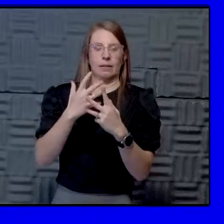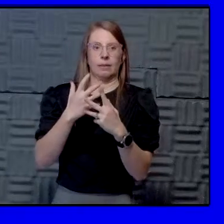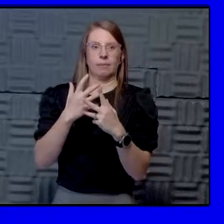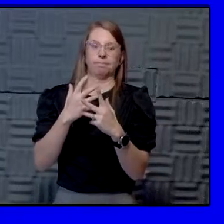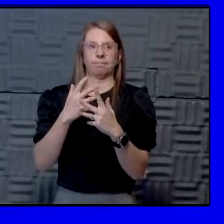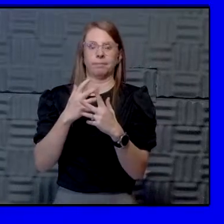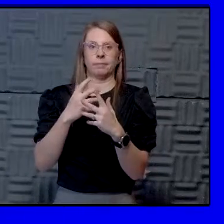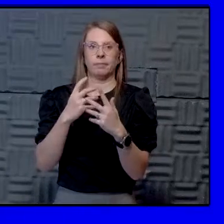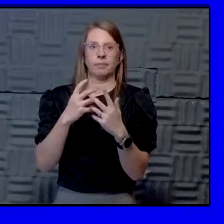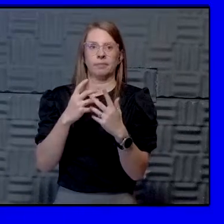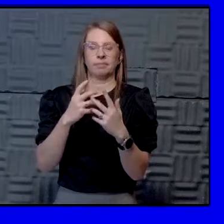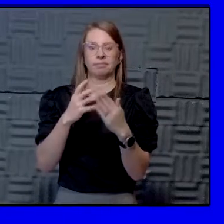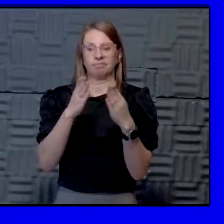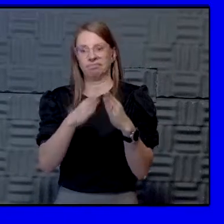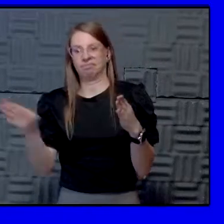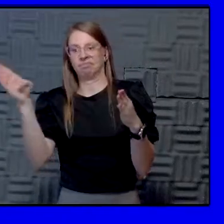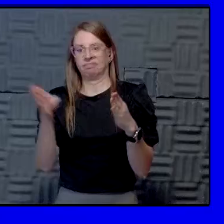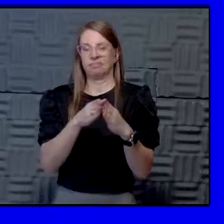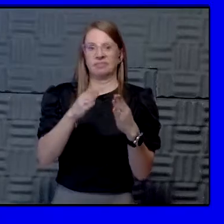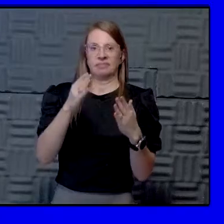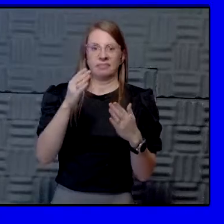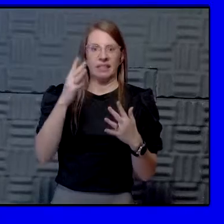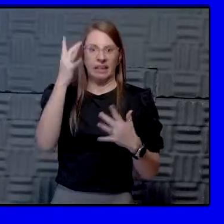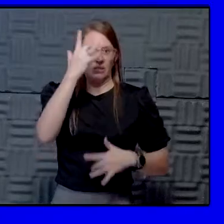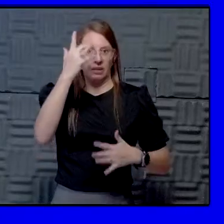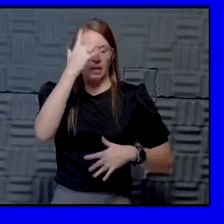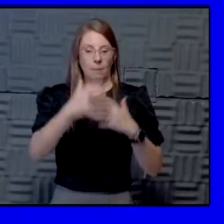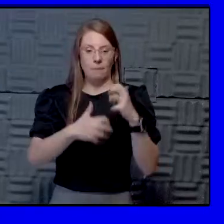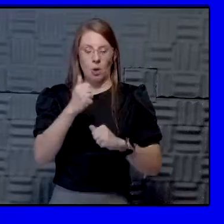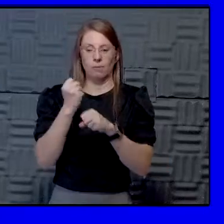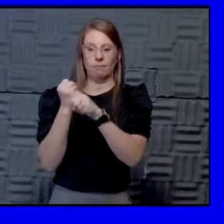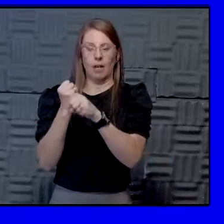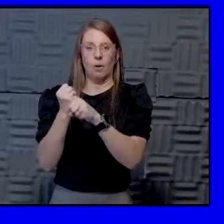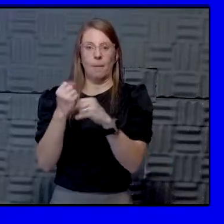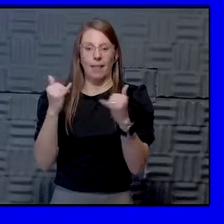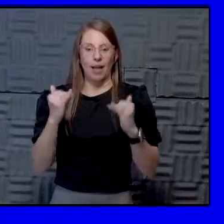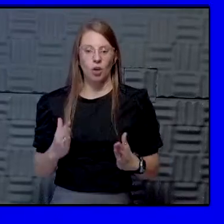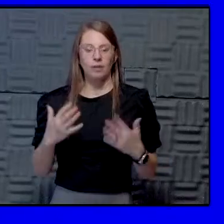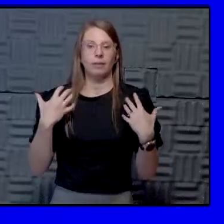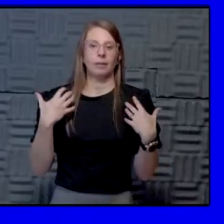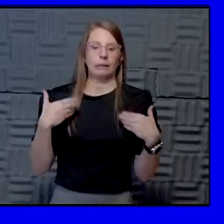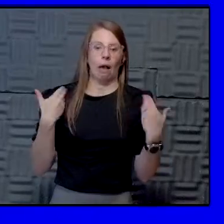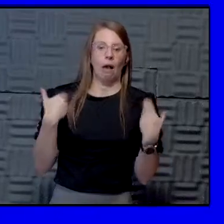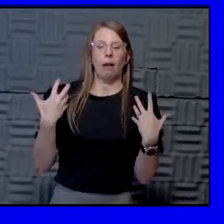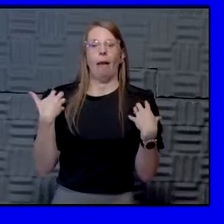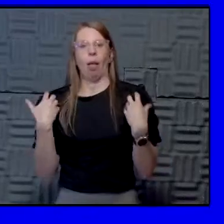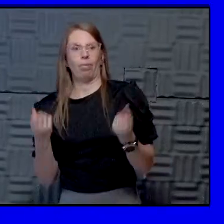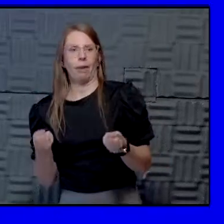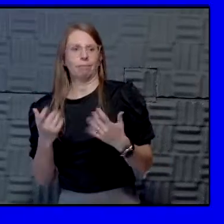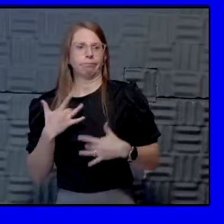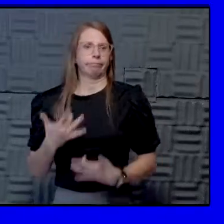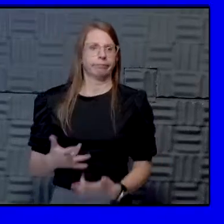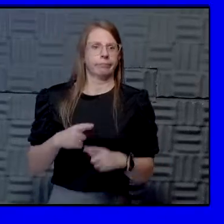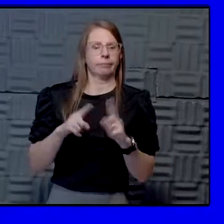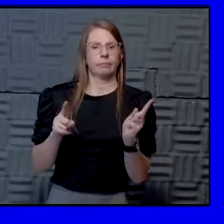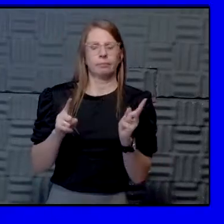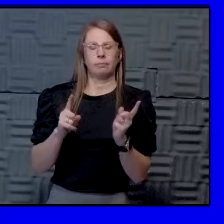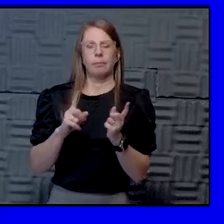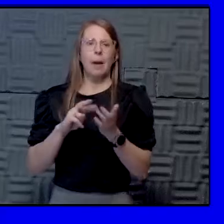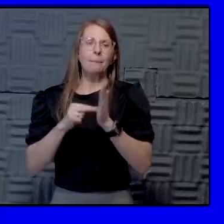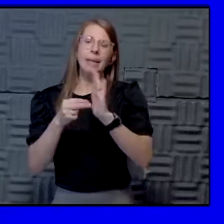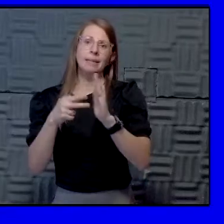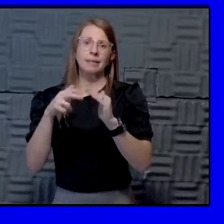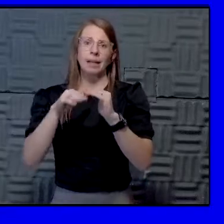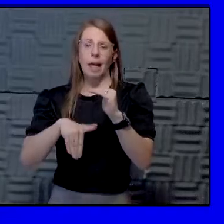whole spectrum of illness. Most of these baseball players are going to be young and healthy otherwise, so they would likely get less